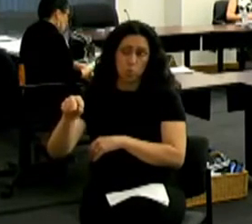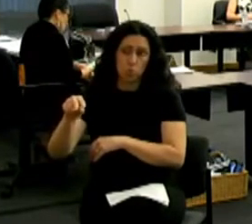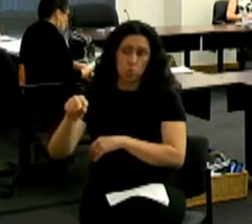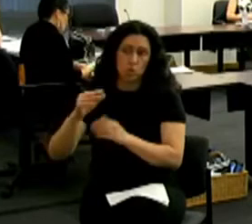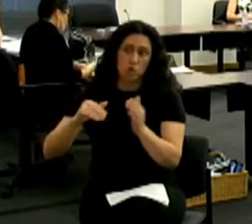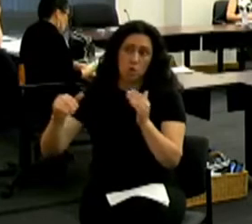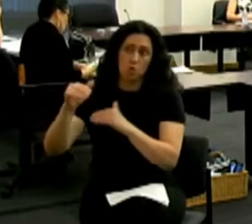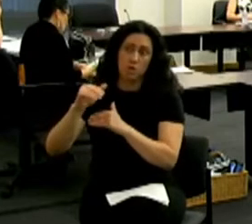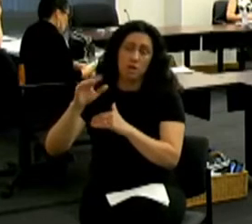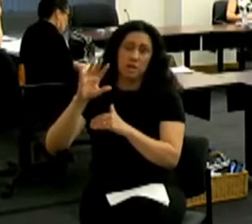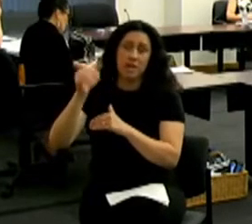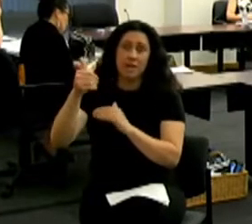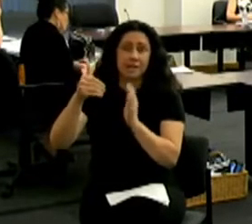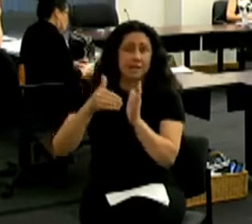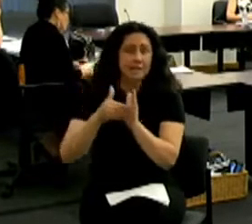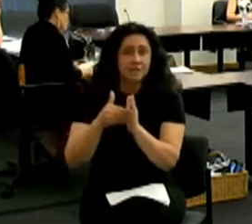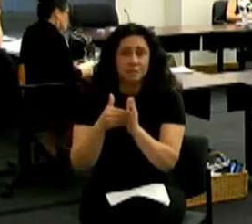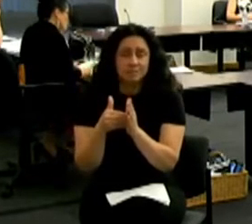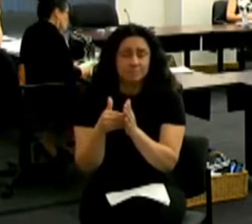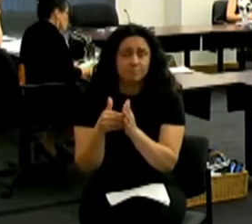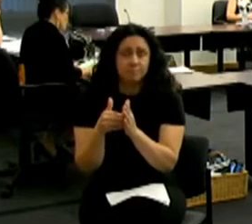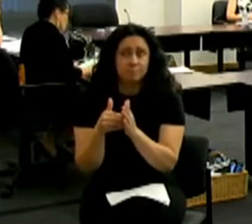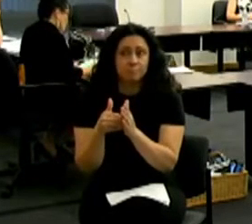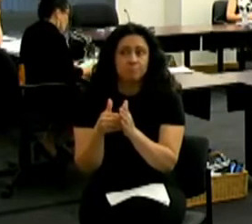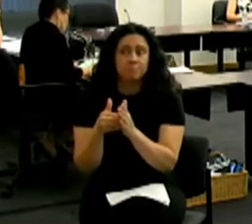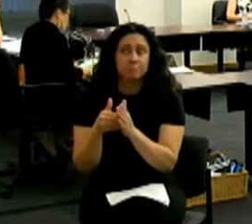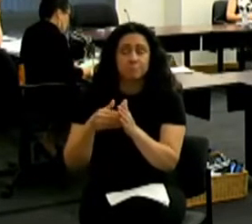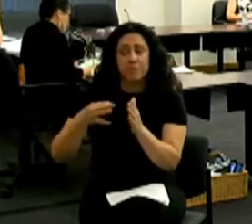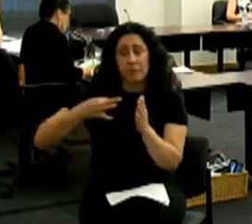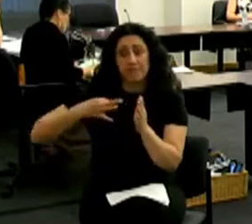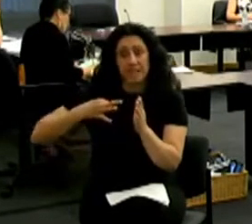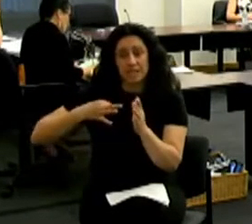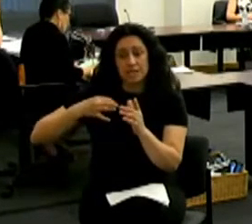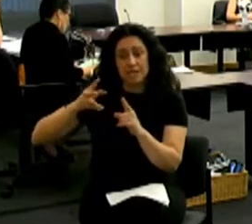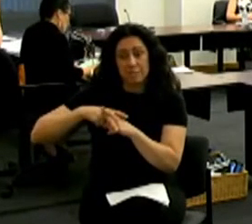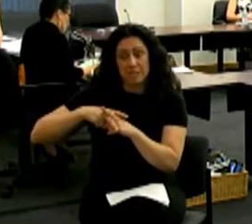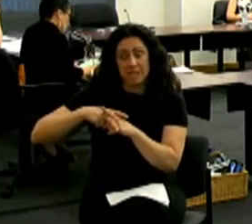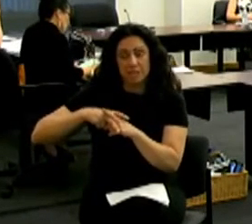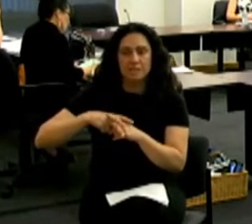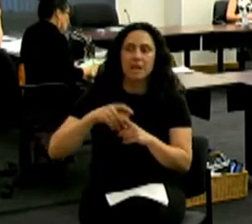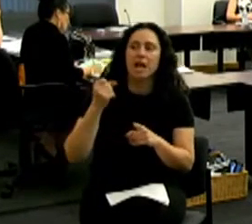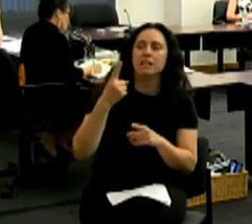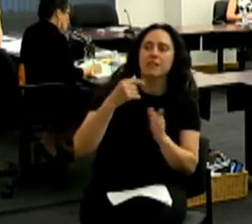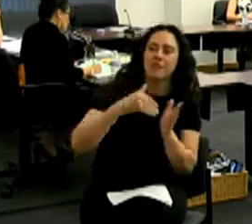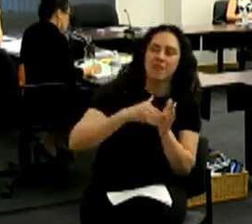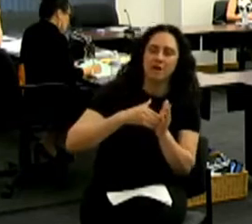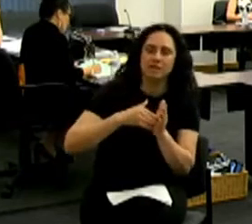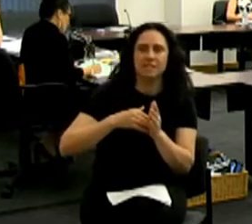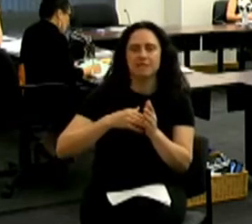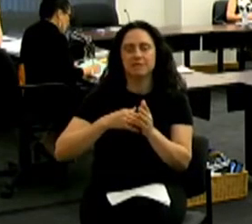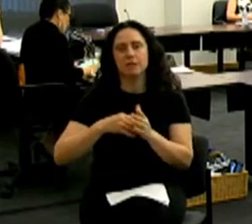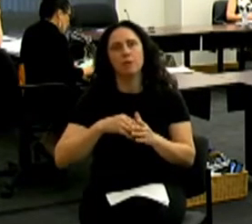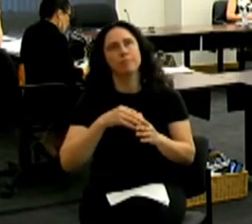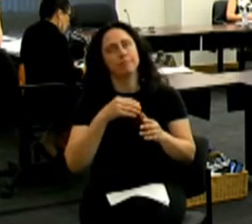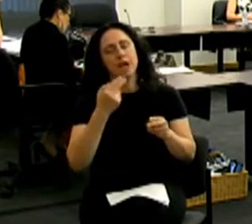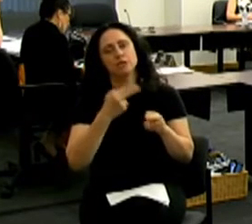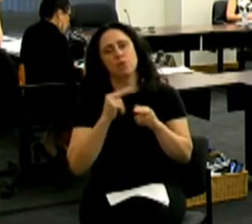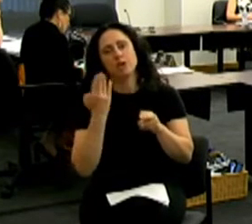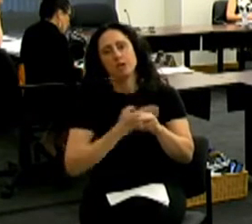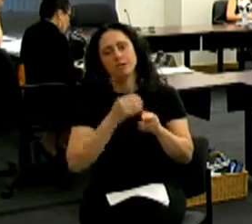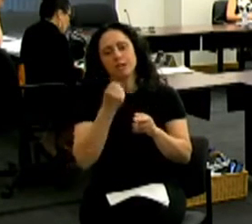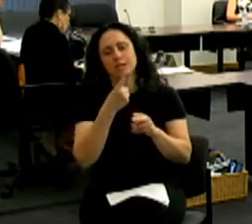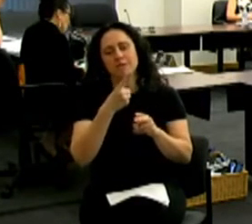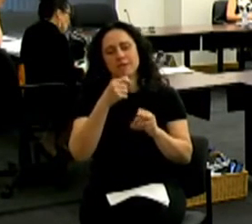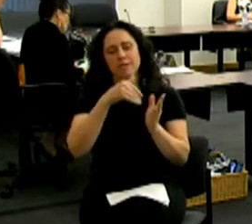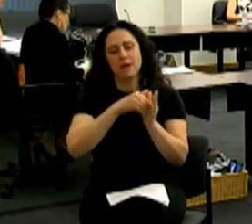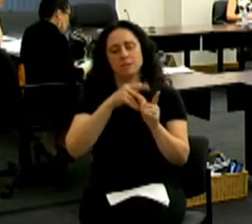was like over 10,000 applications, or is it 11,000. 11,000? Oh, I'm sorry, I shorted this. 11,000